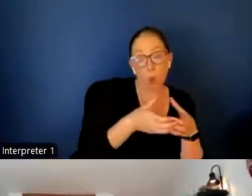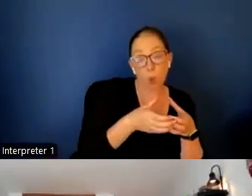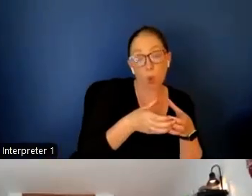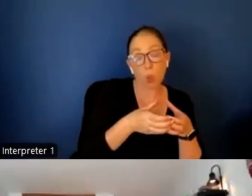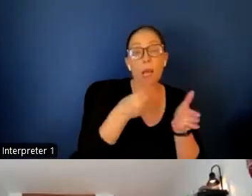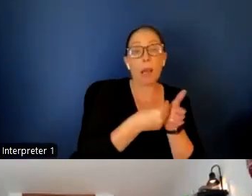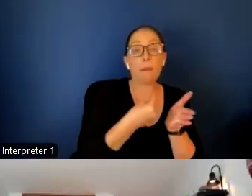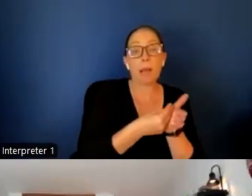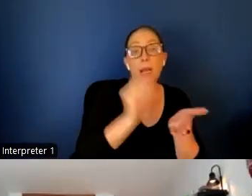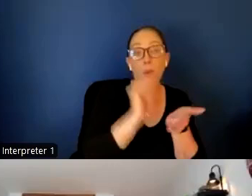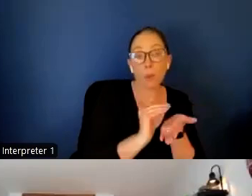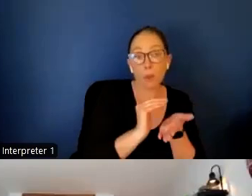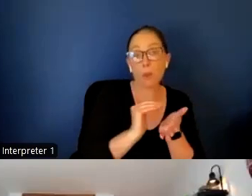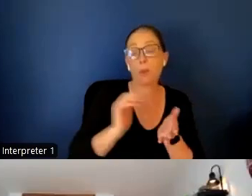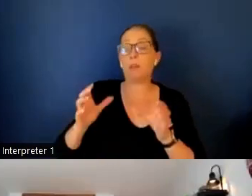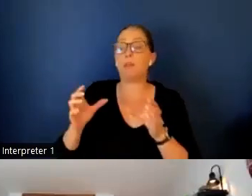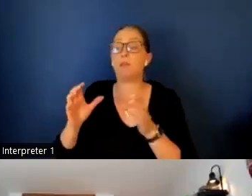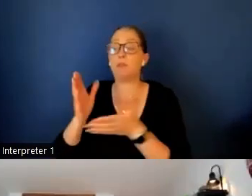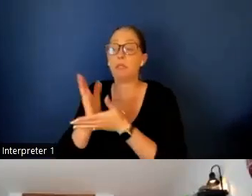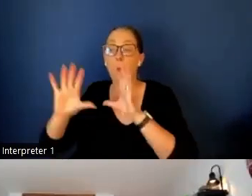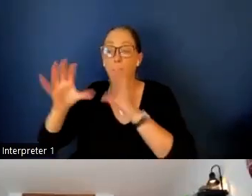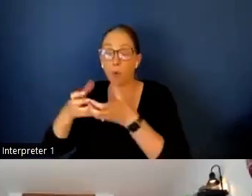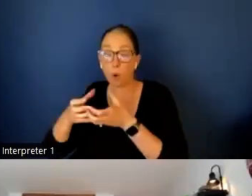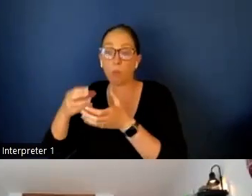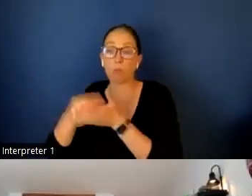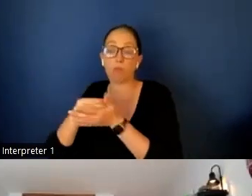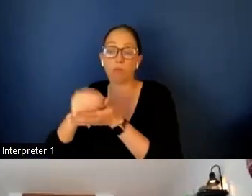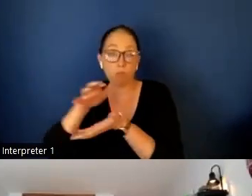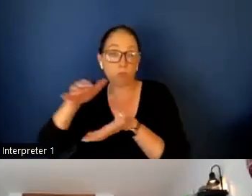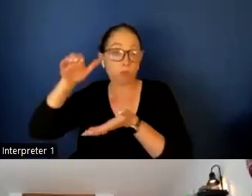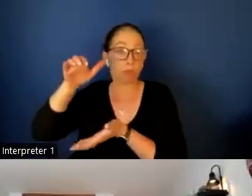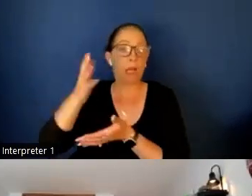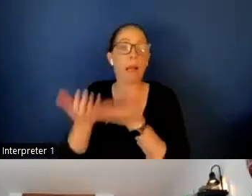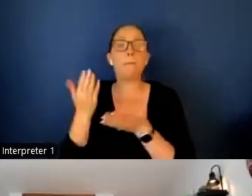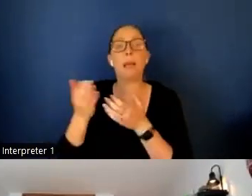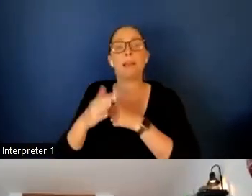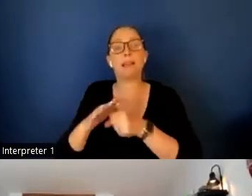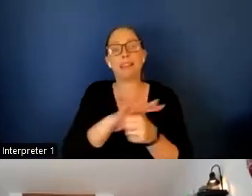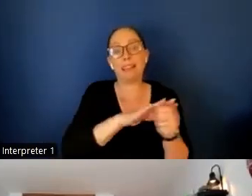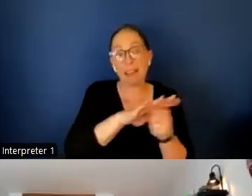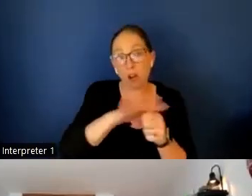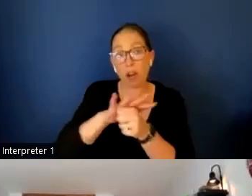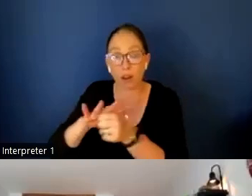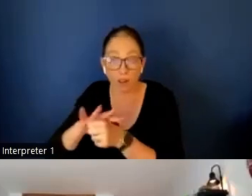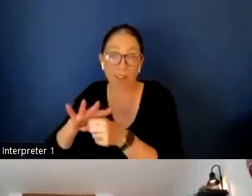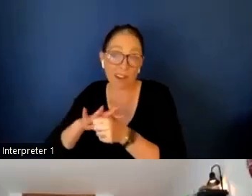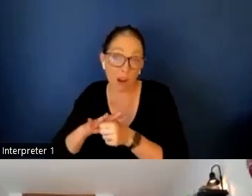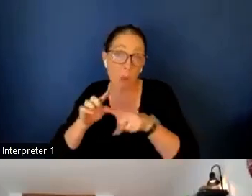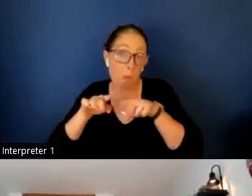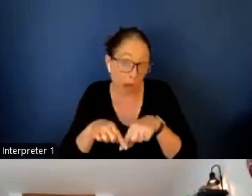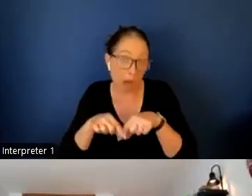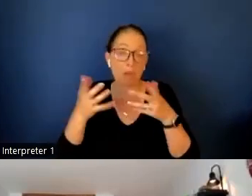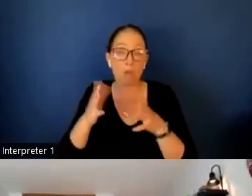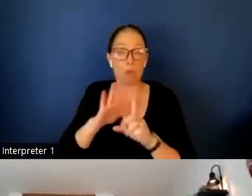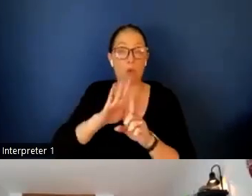a smaller group of people who got a largest amount of support, possibly doing it by area or neighborhood or borough, how much support you got, depending